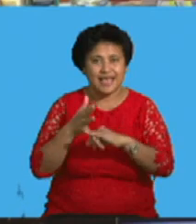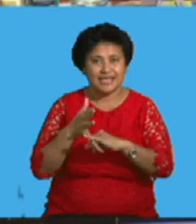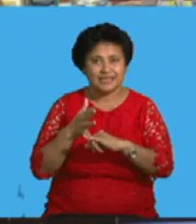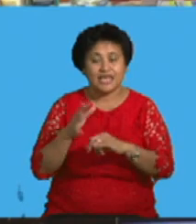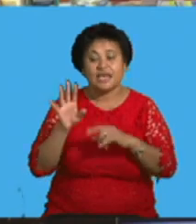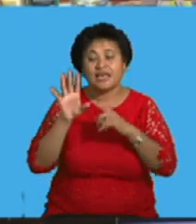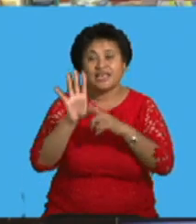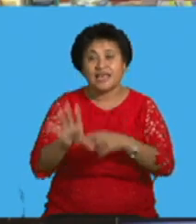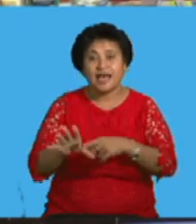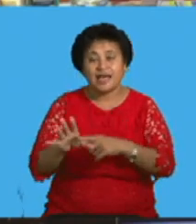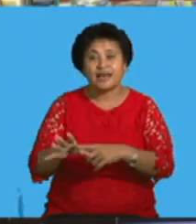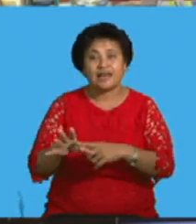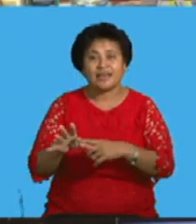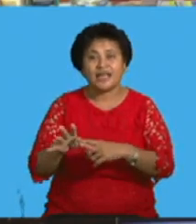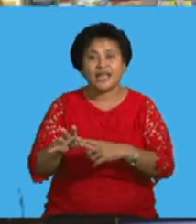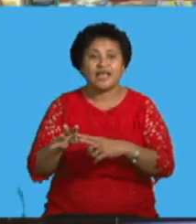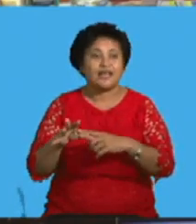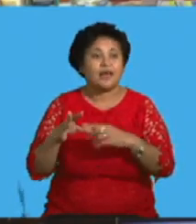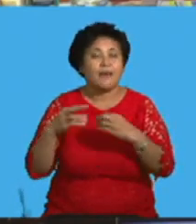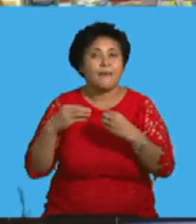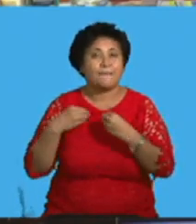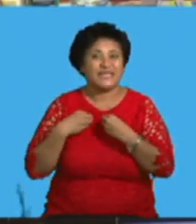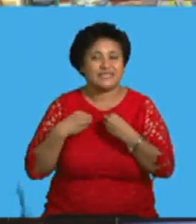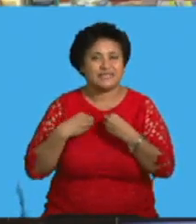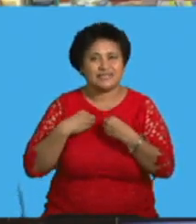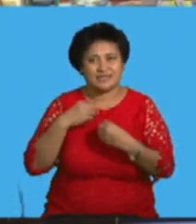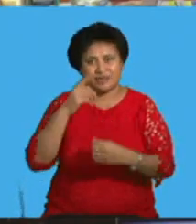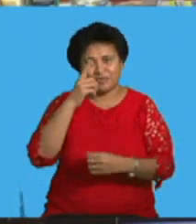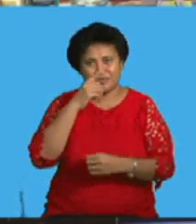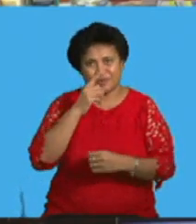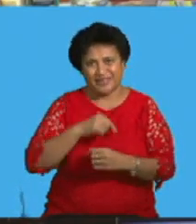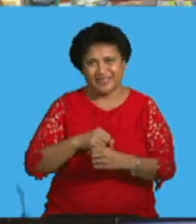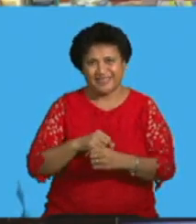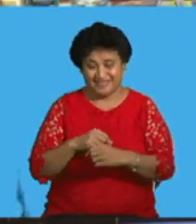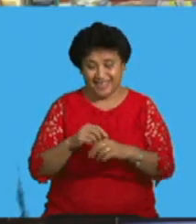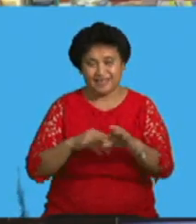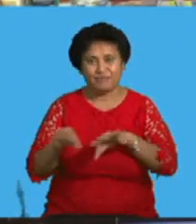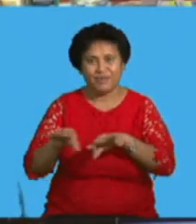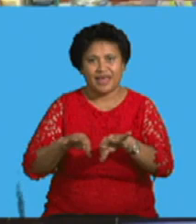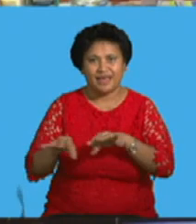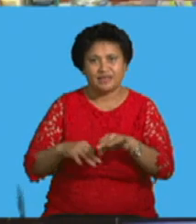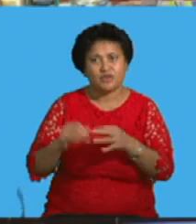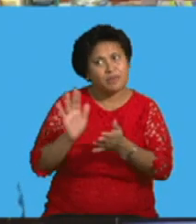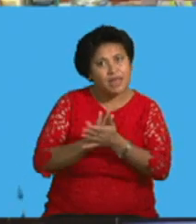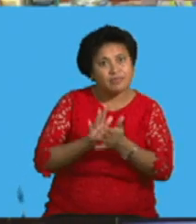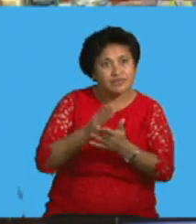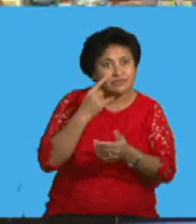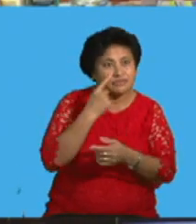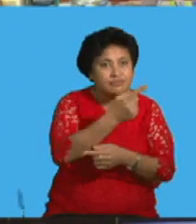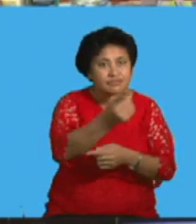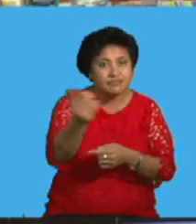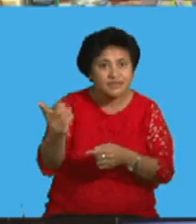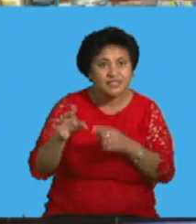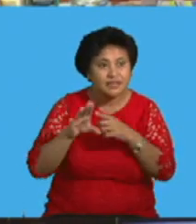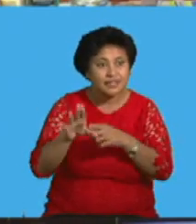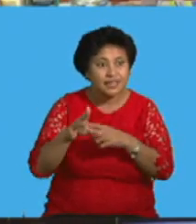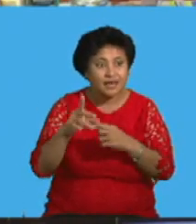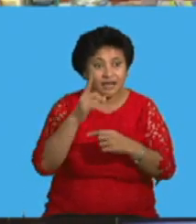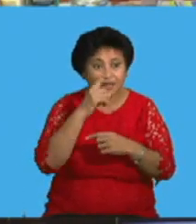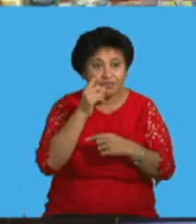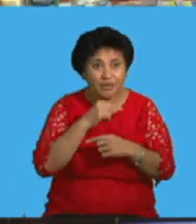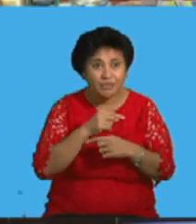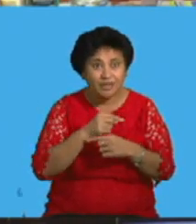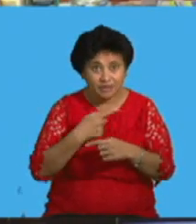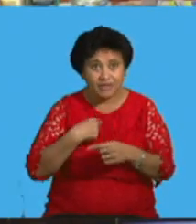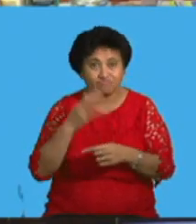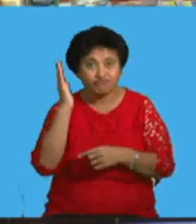And I'm very privileged to see the young people sitting in the audience, and I hope that through this presentation I'll be receiving a lot